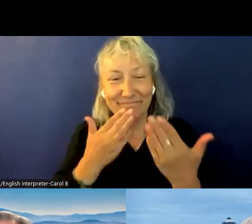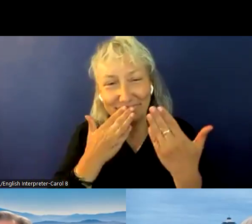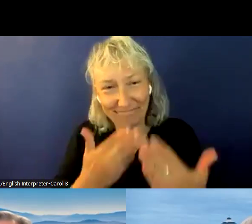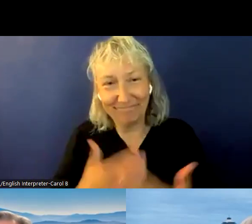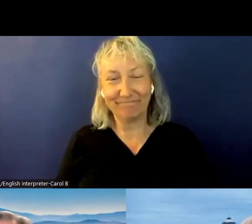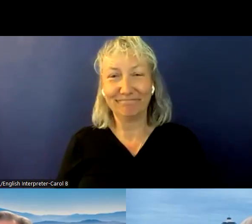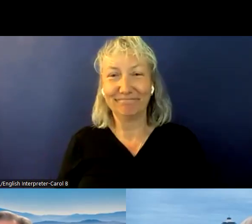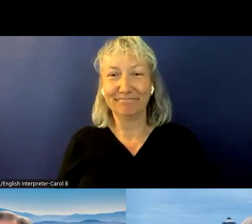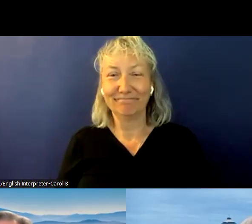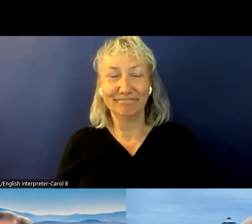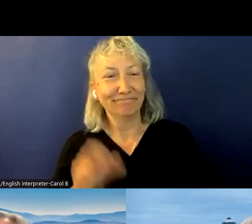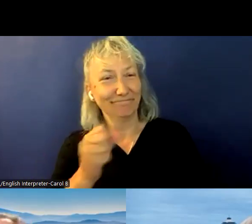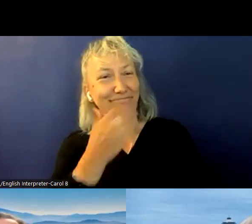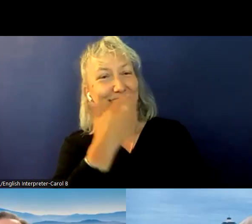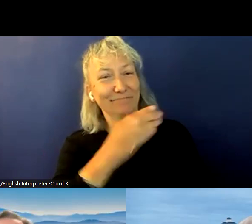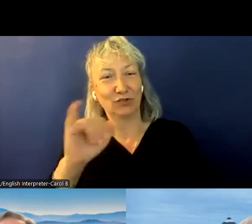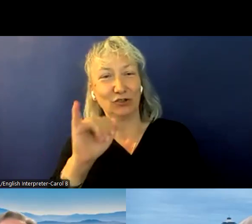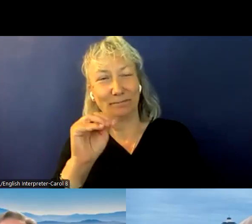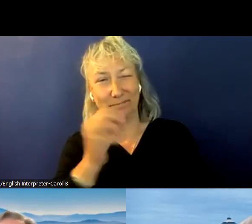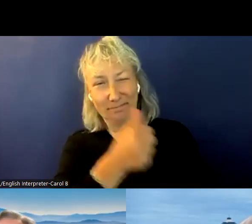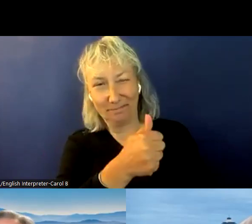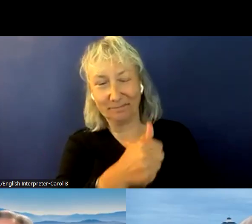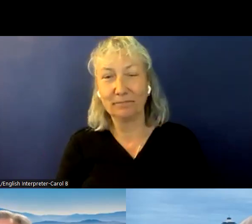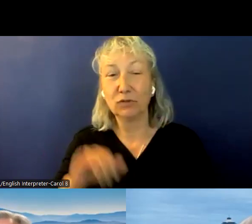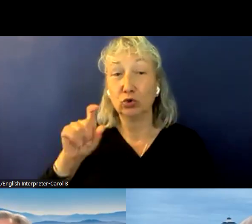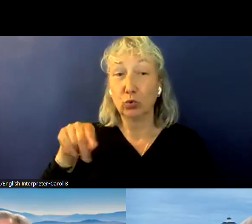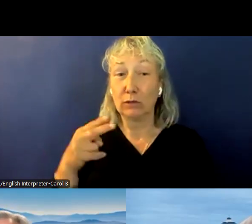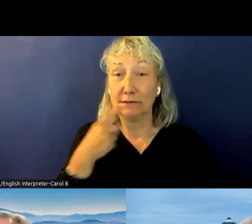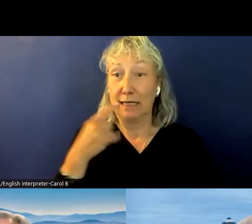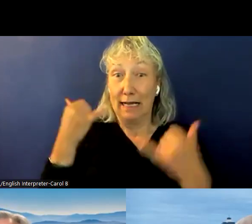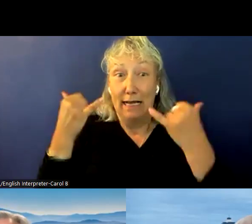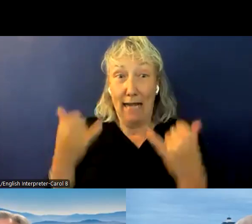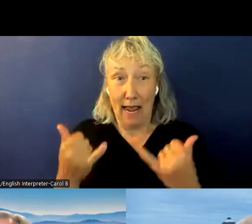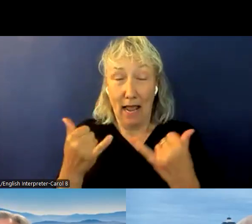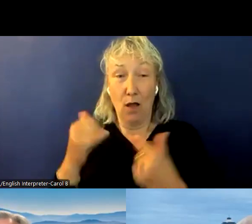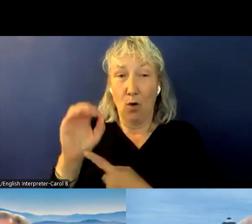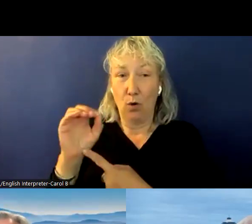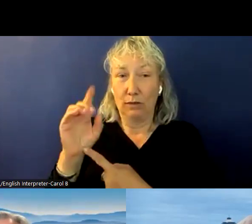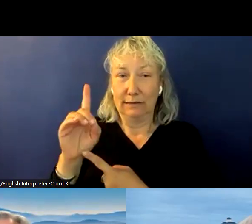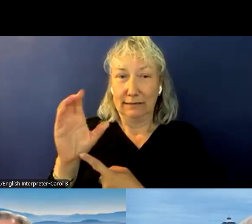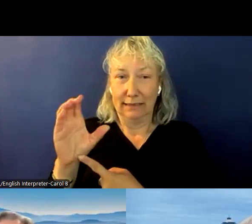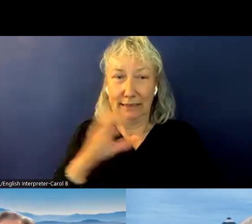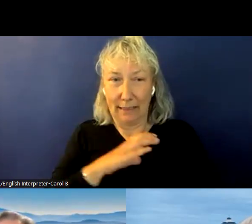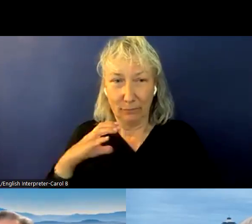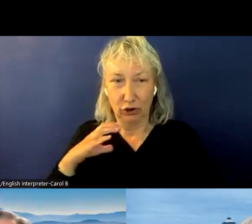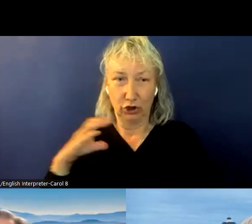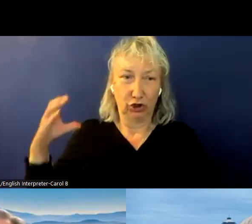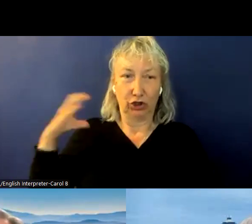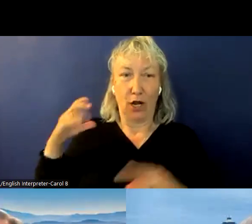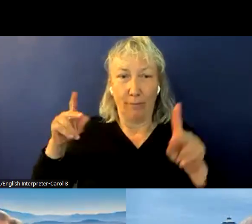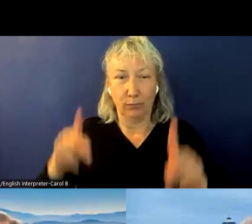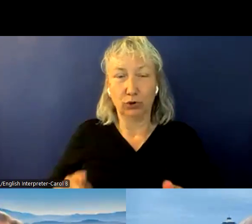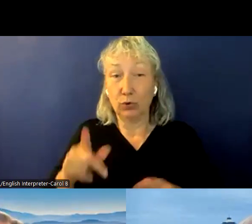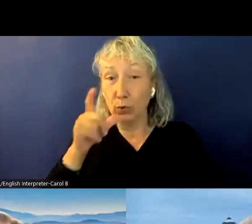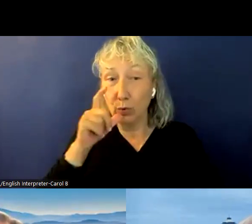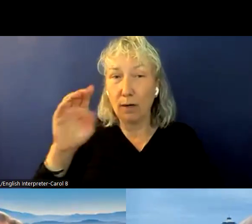All right. Thank you, Jim. Next up is the current Oregon Disabilities Commission Chair, Mark